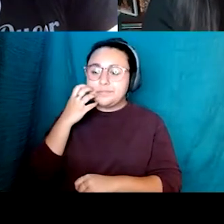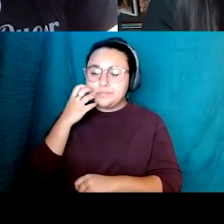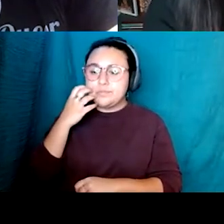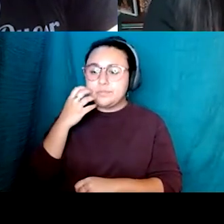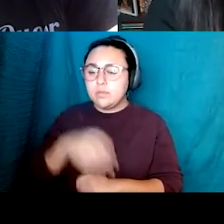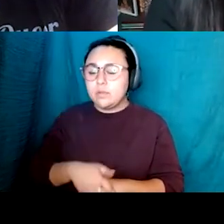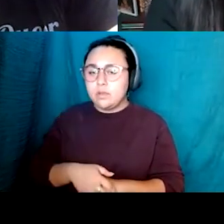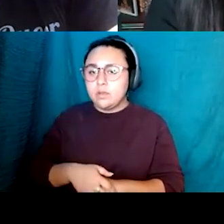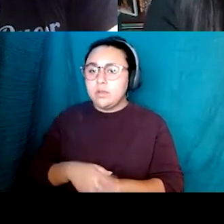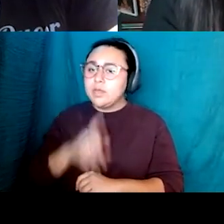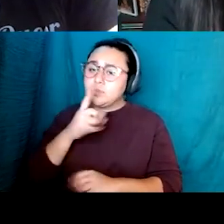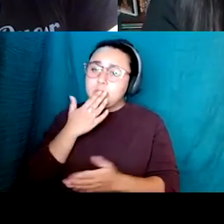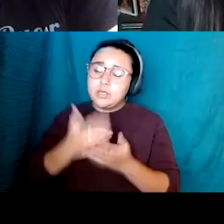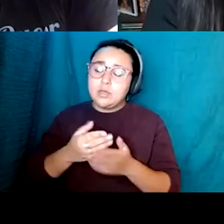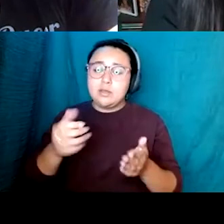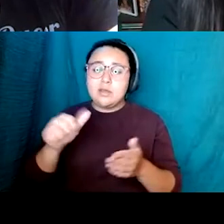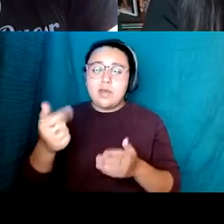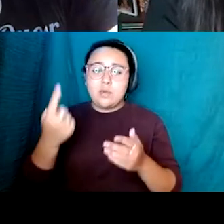which is really good.